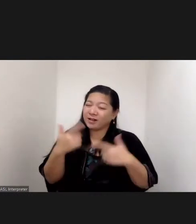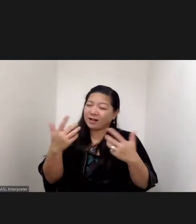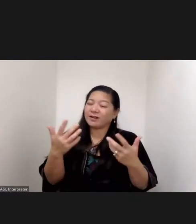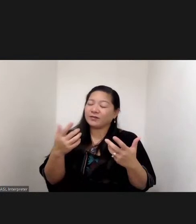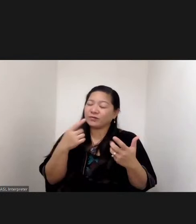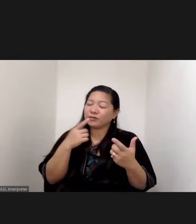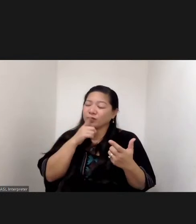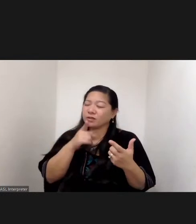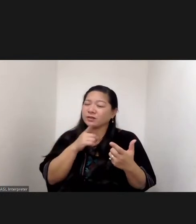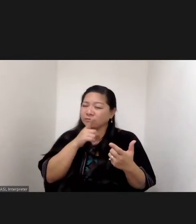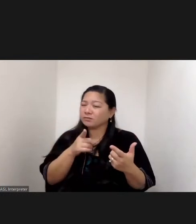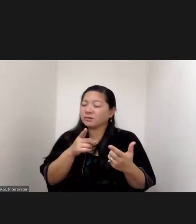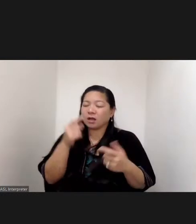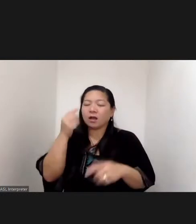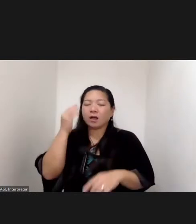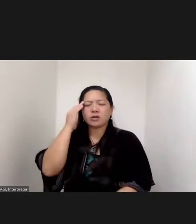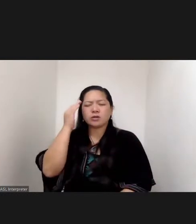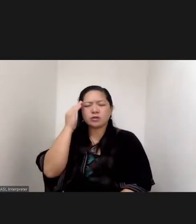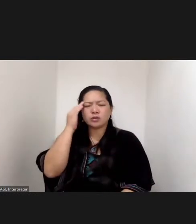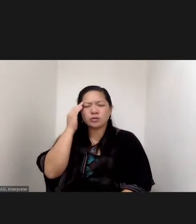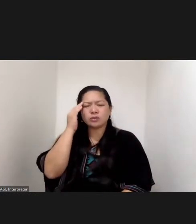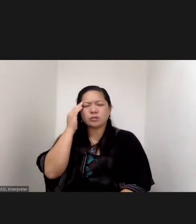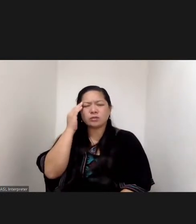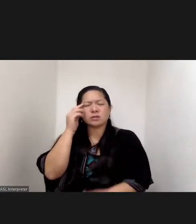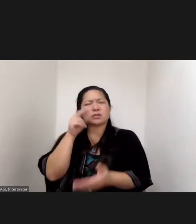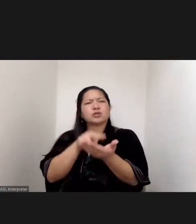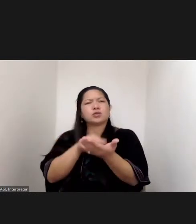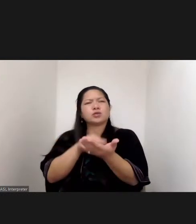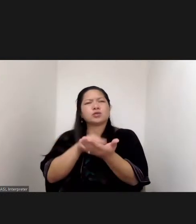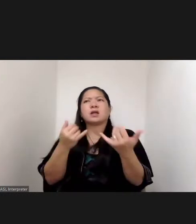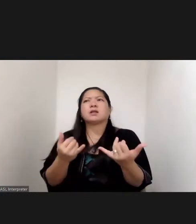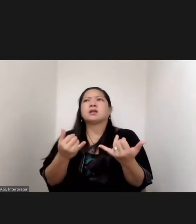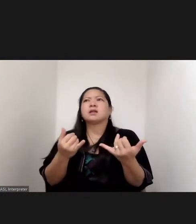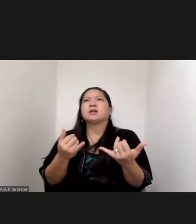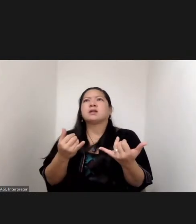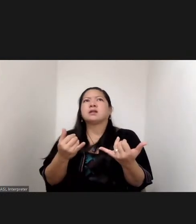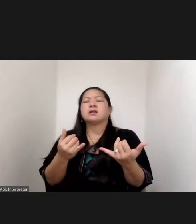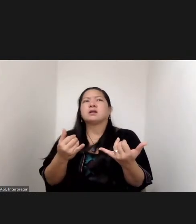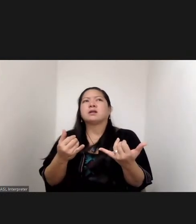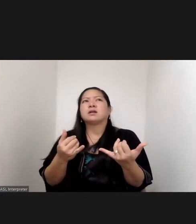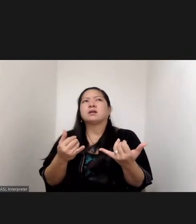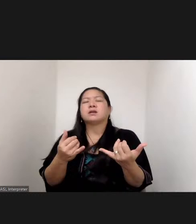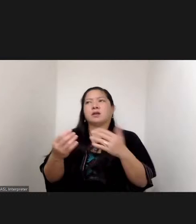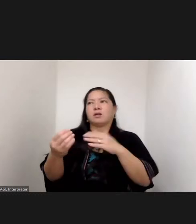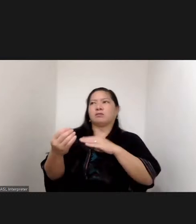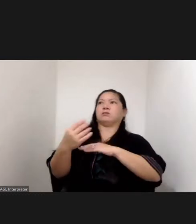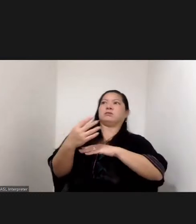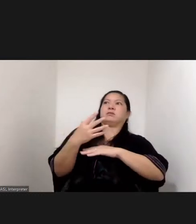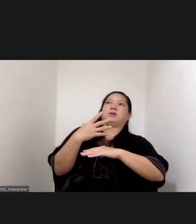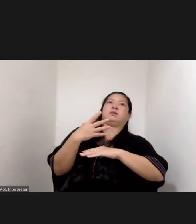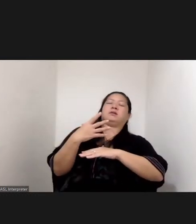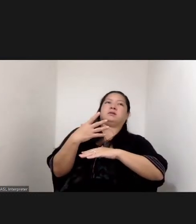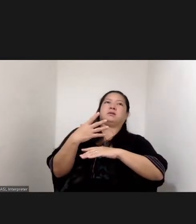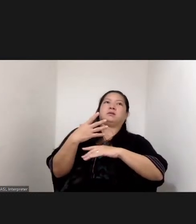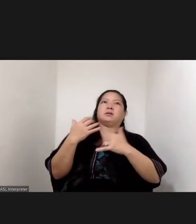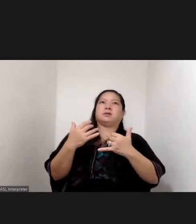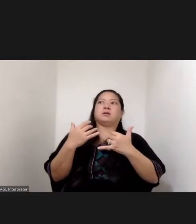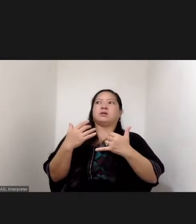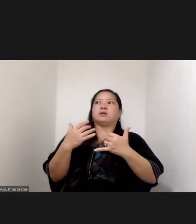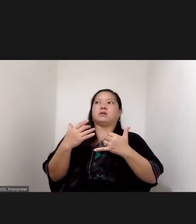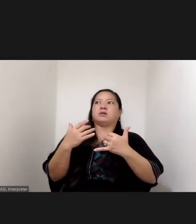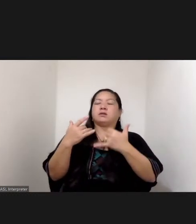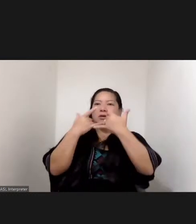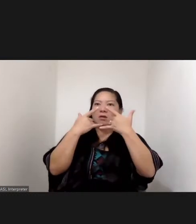Because I knew as a nurse that now the virus has come in, and now we are faced